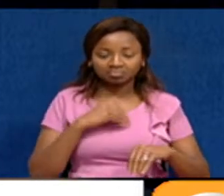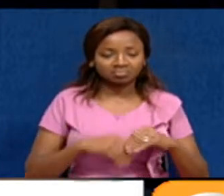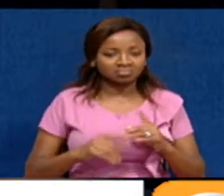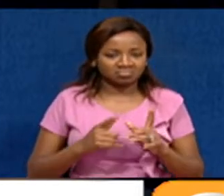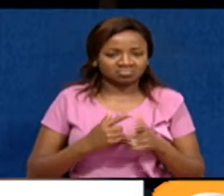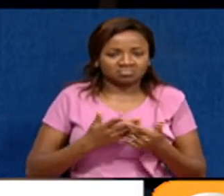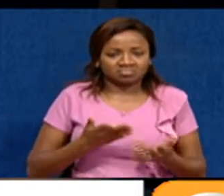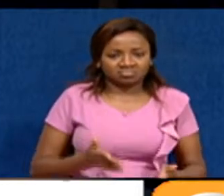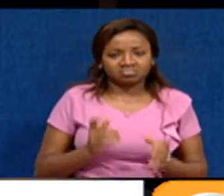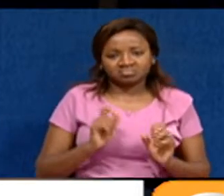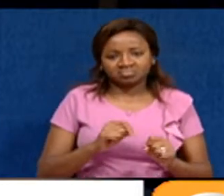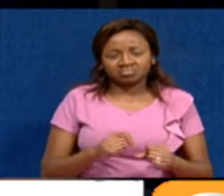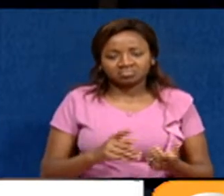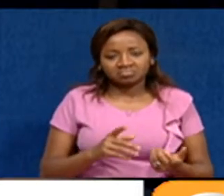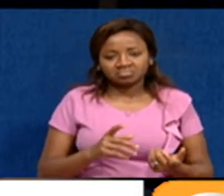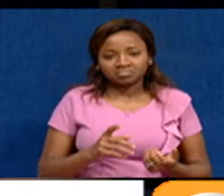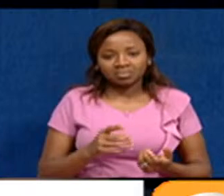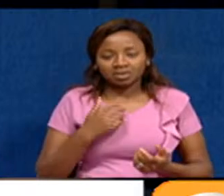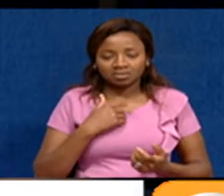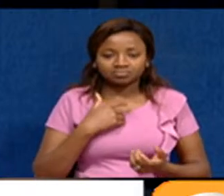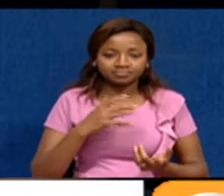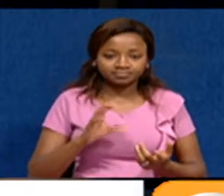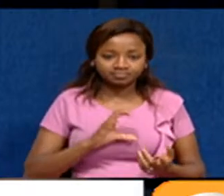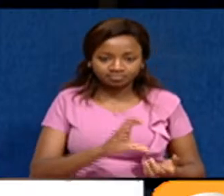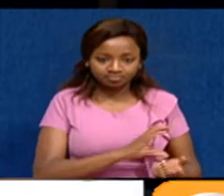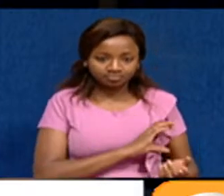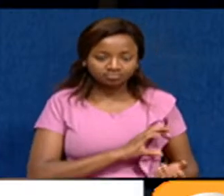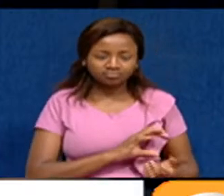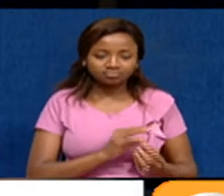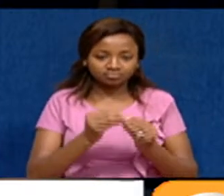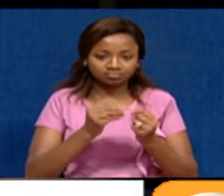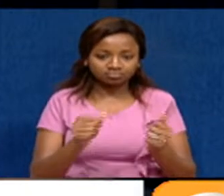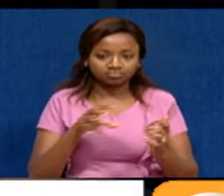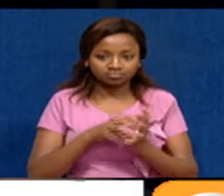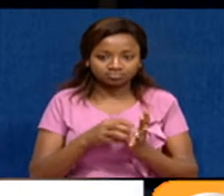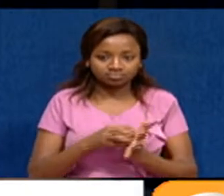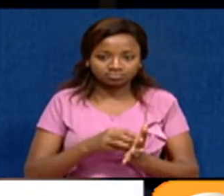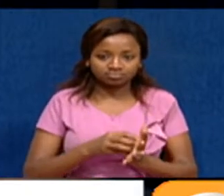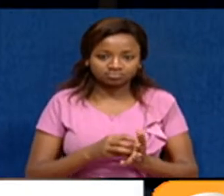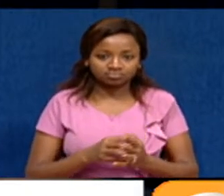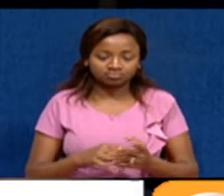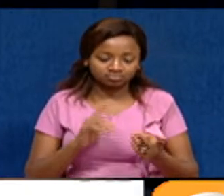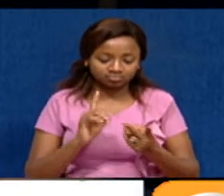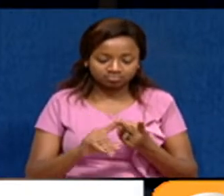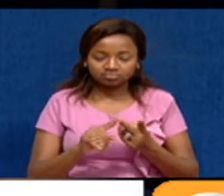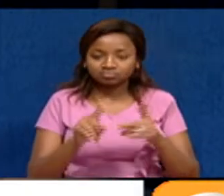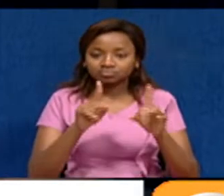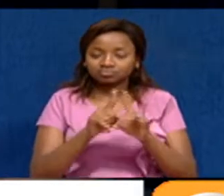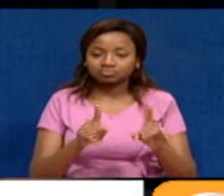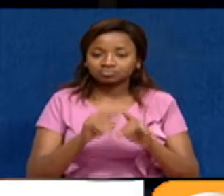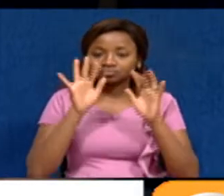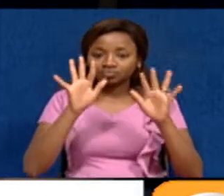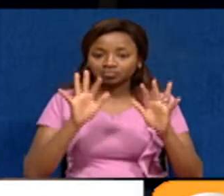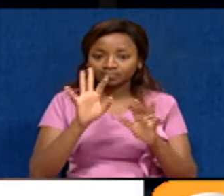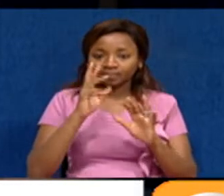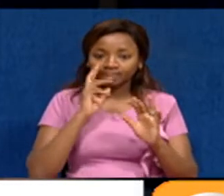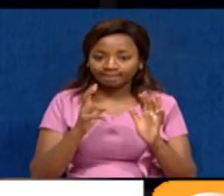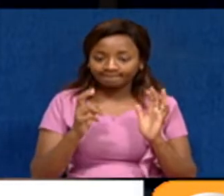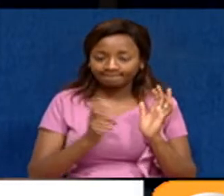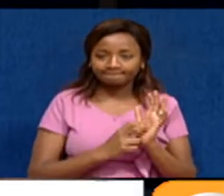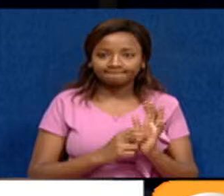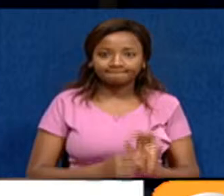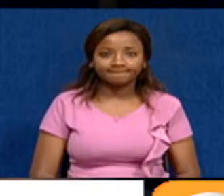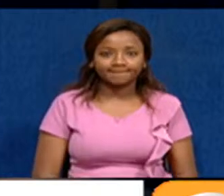had come up with a normalization committee. It is also instructive to note, and we